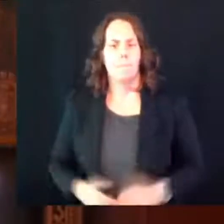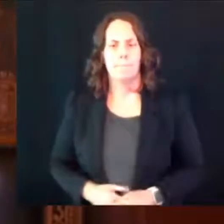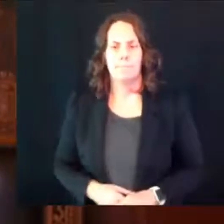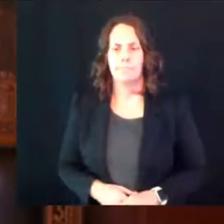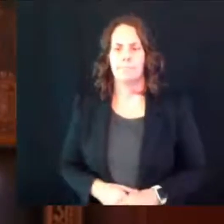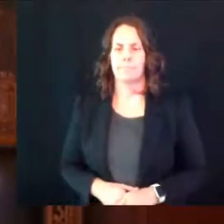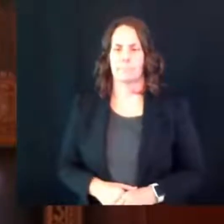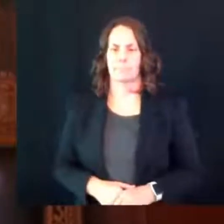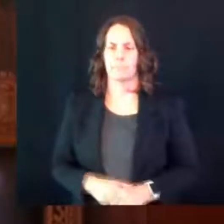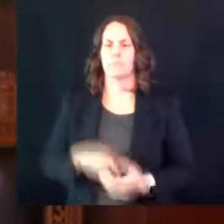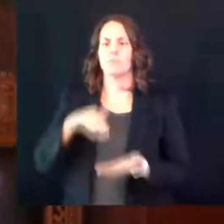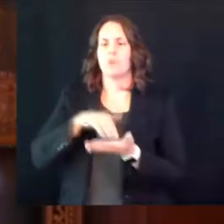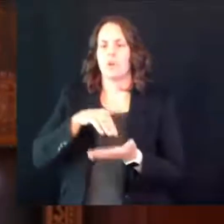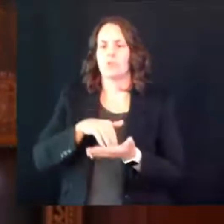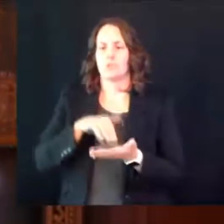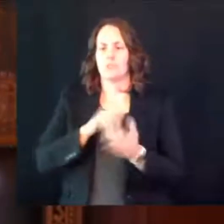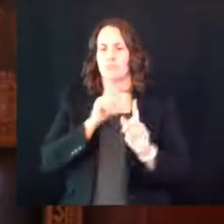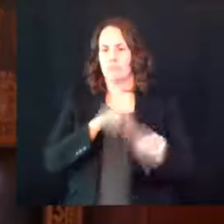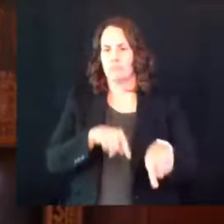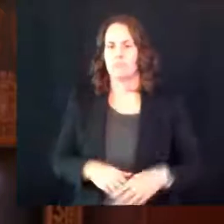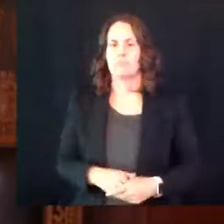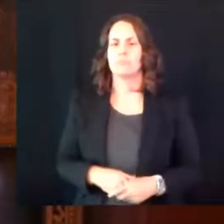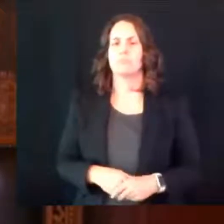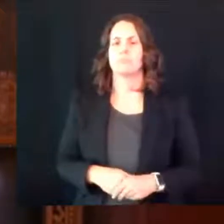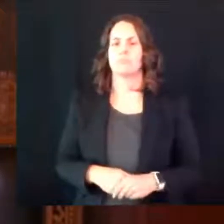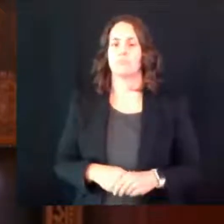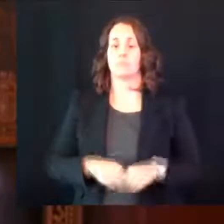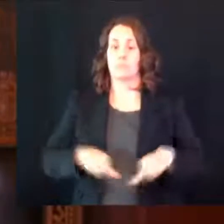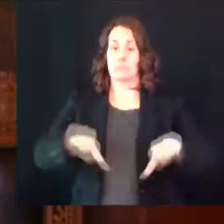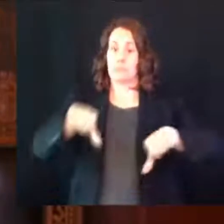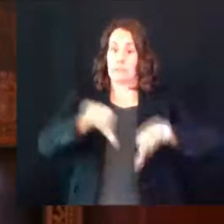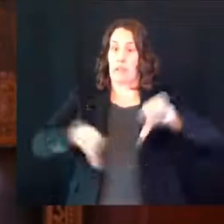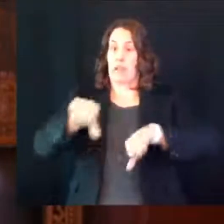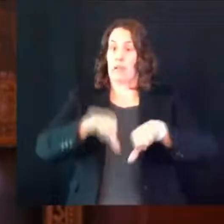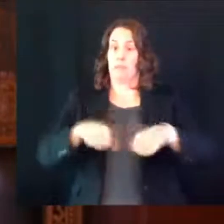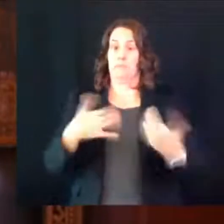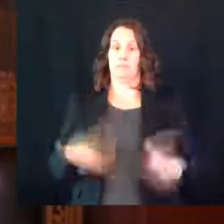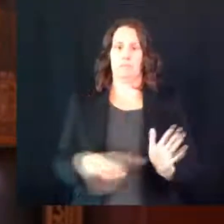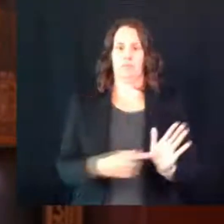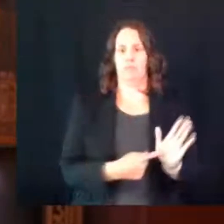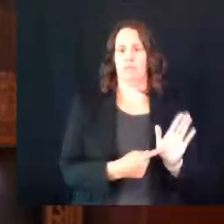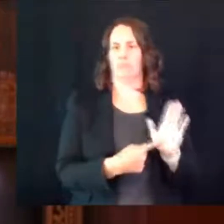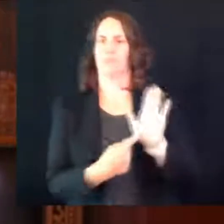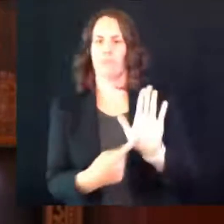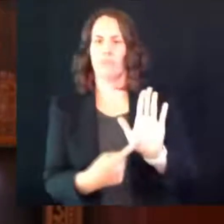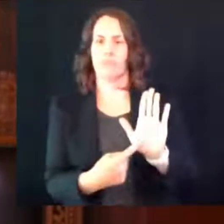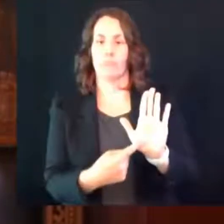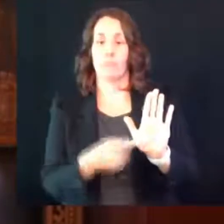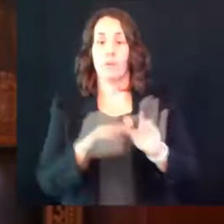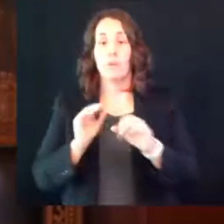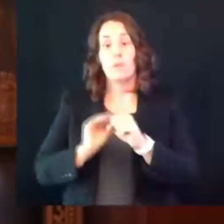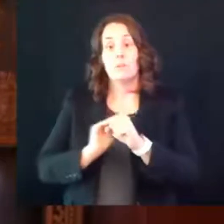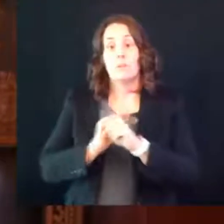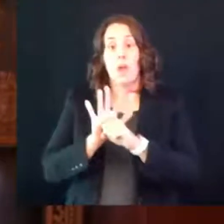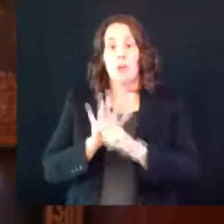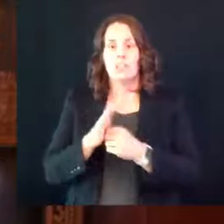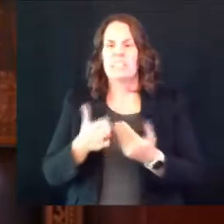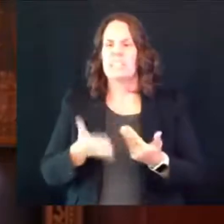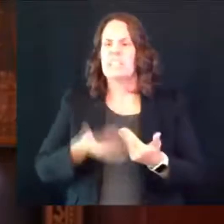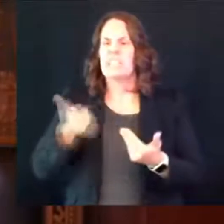close proximity, and therefore it follows from that that density of people in an indoor space, particularly an indoor space that may not have